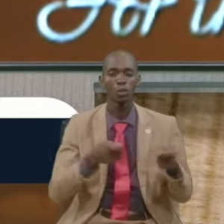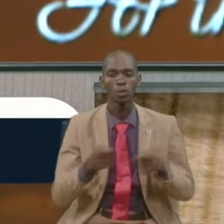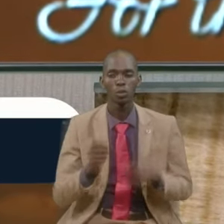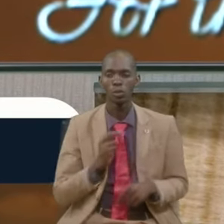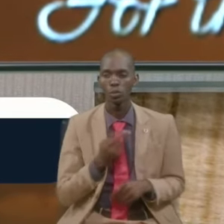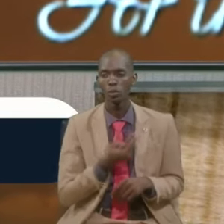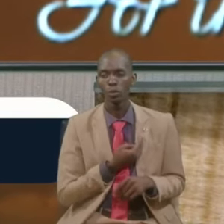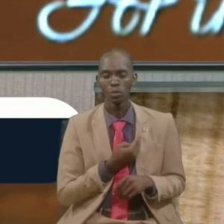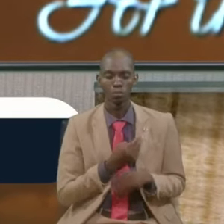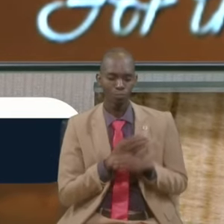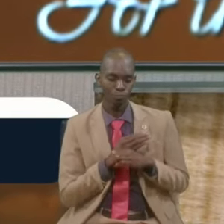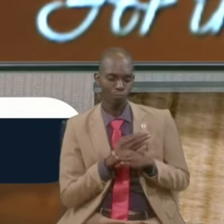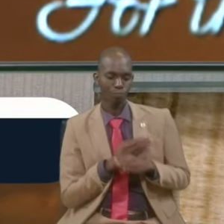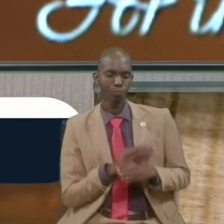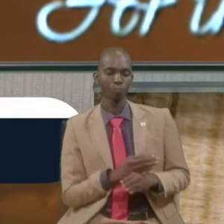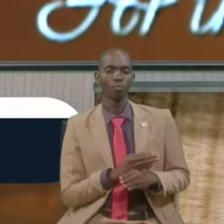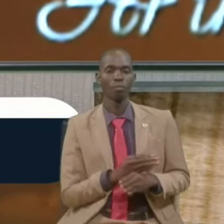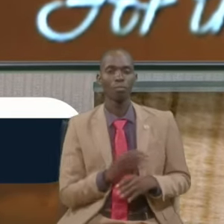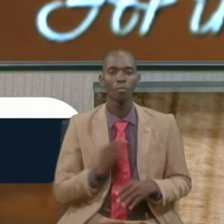restrains us,